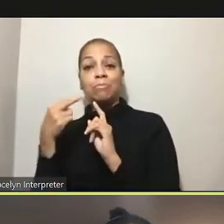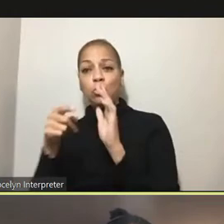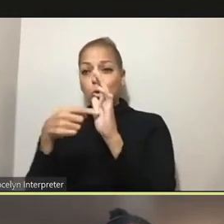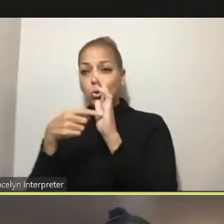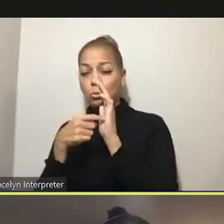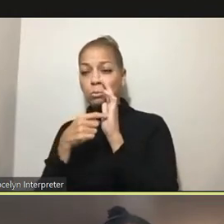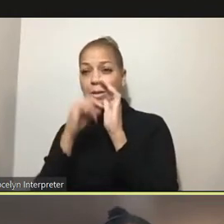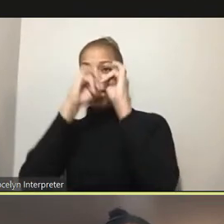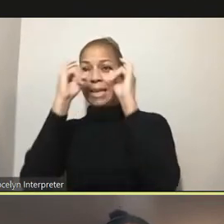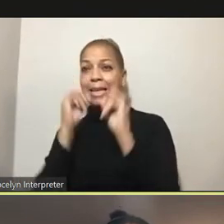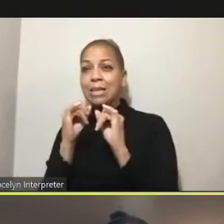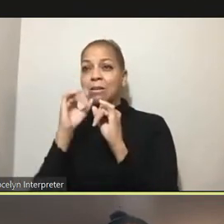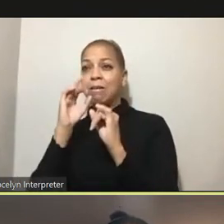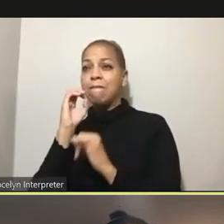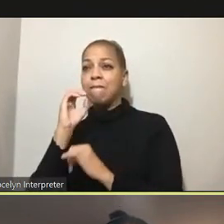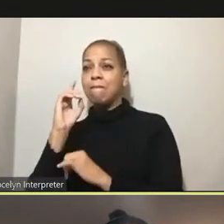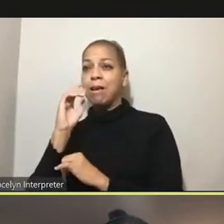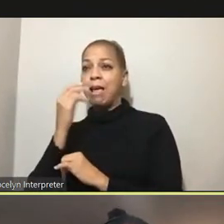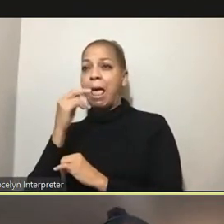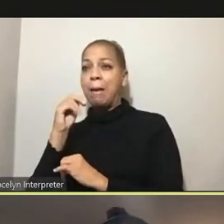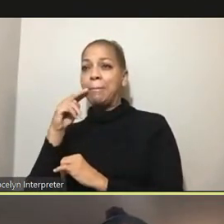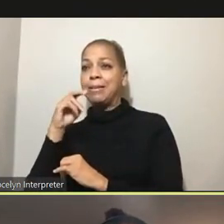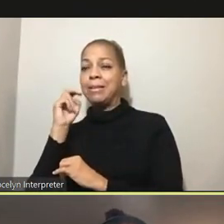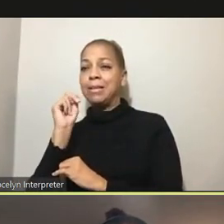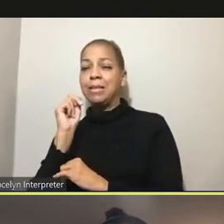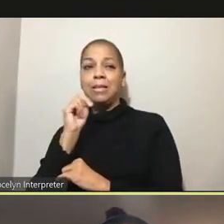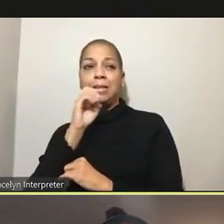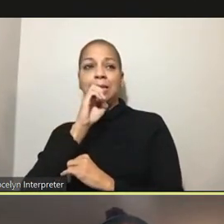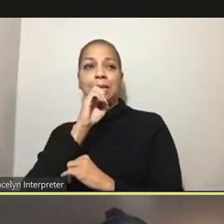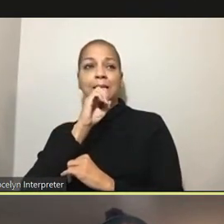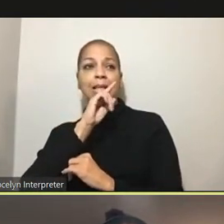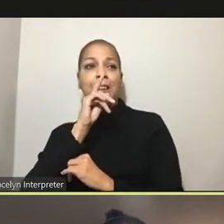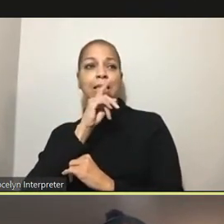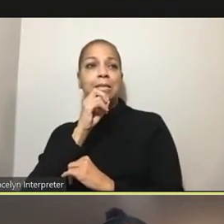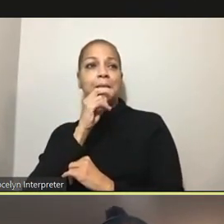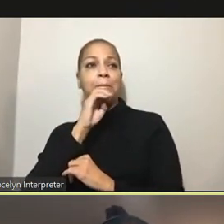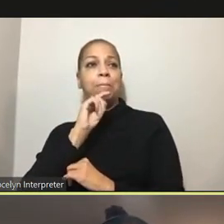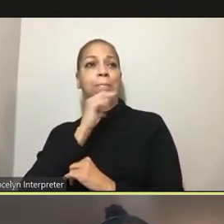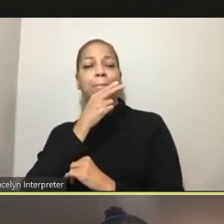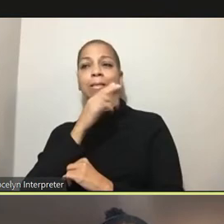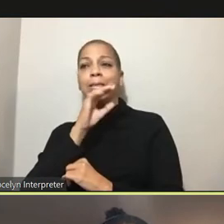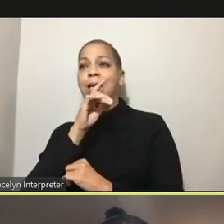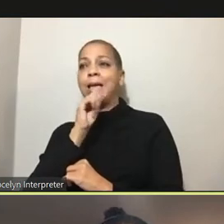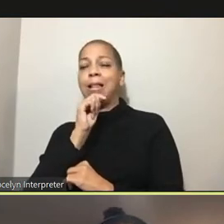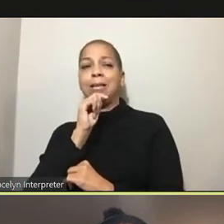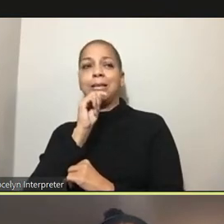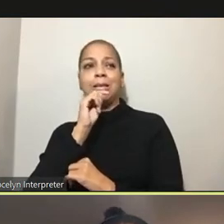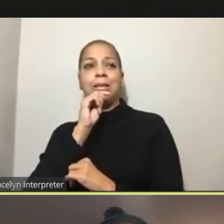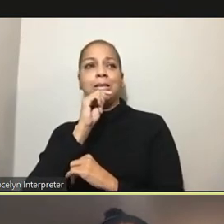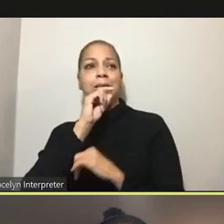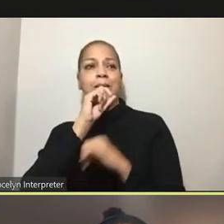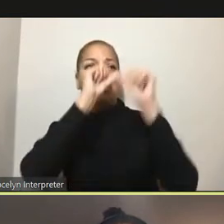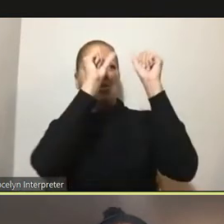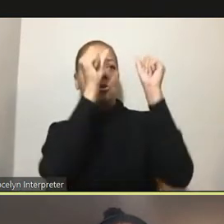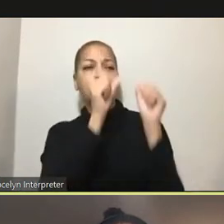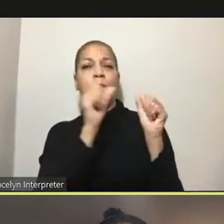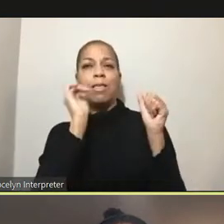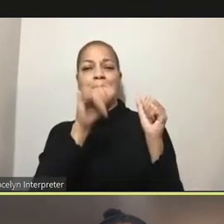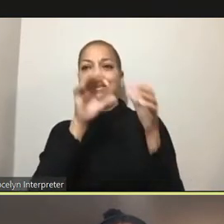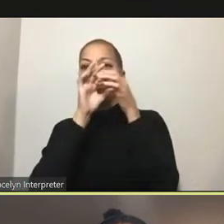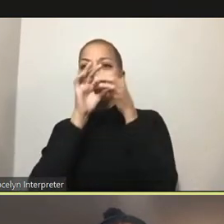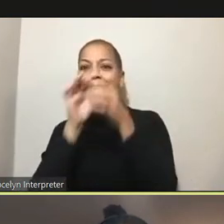of Fred Hampton, Elizabeth Catlett sculpture that's tied directly to my own family